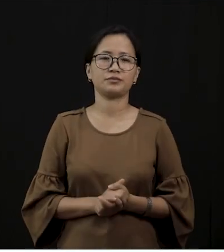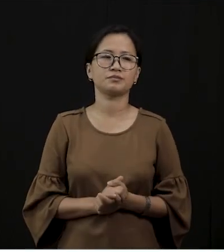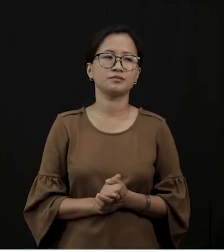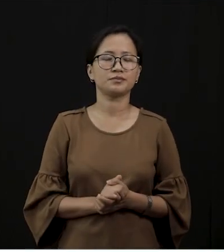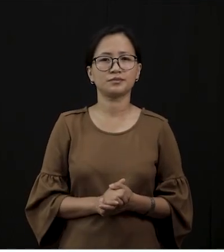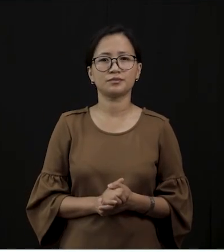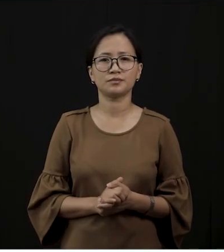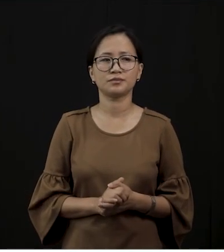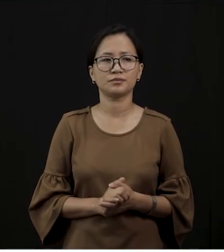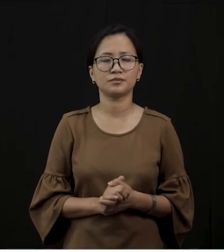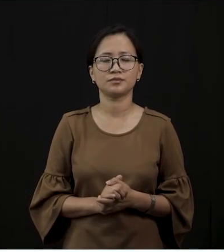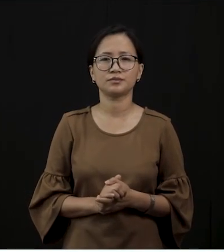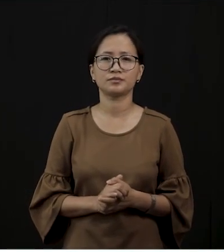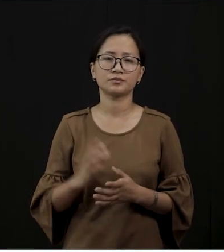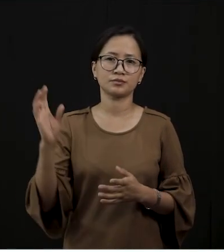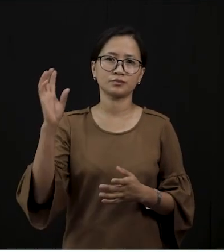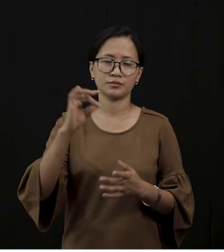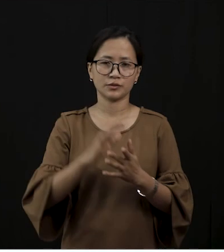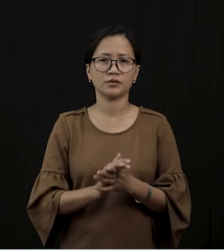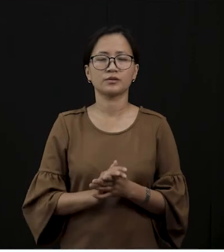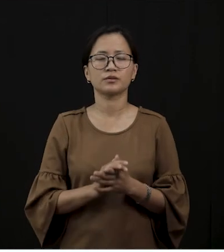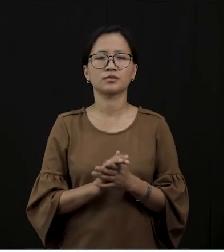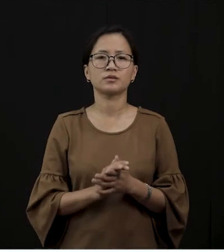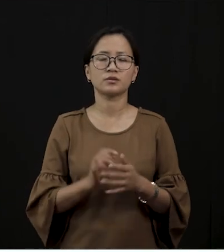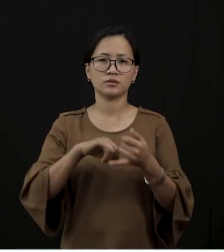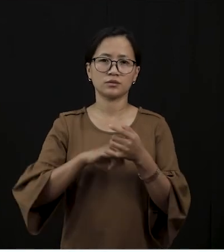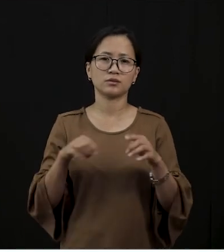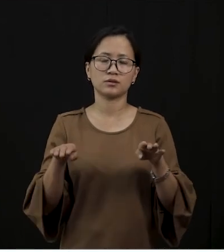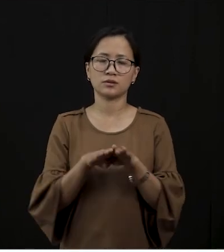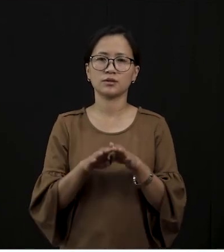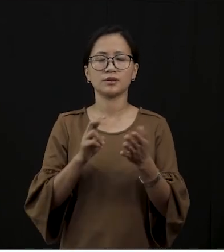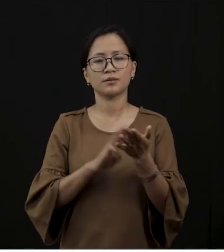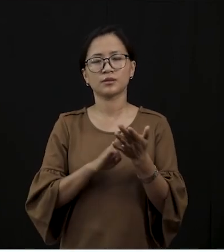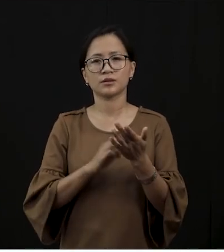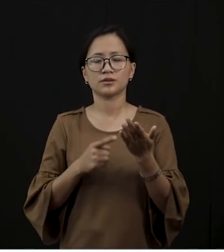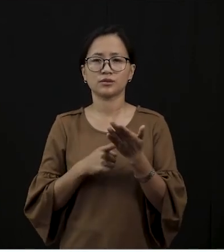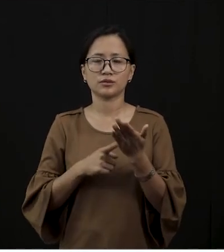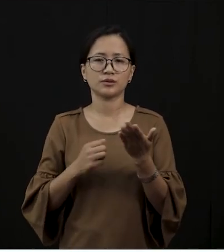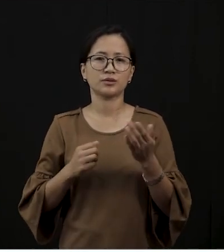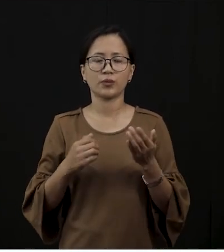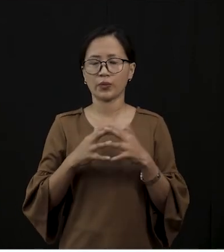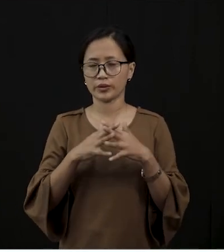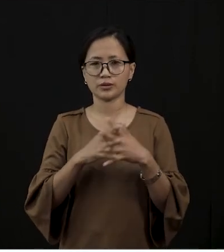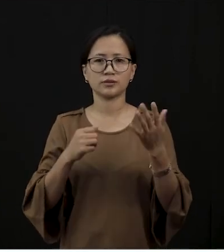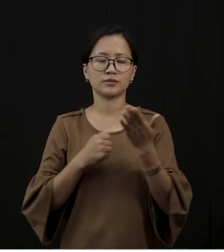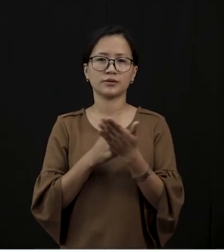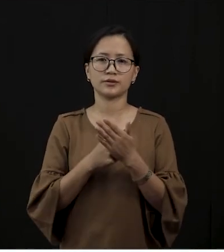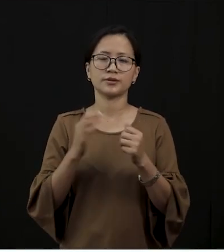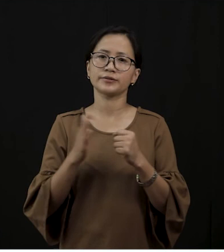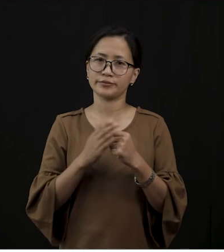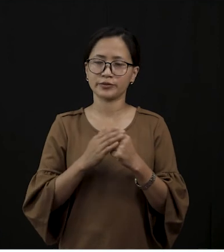December. Okay. Then I repeat the days of the week once again: Sunday, Monday, Tuesday, Wednesday, Thursday, Friday